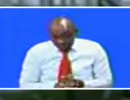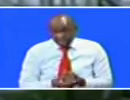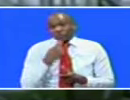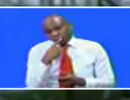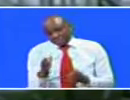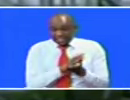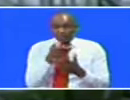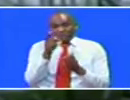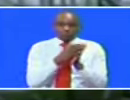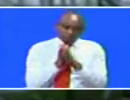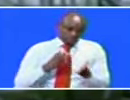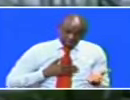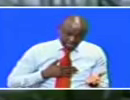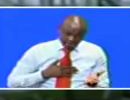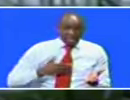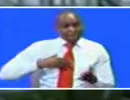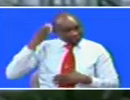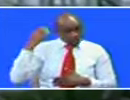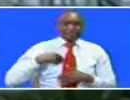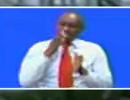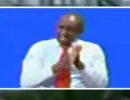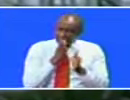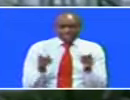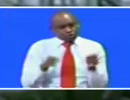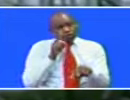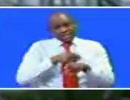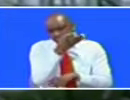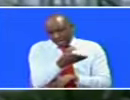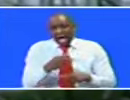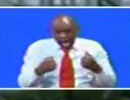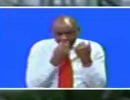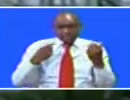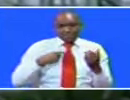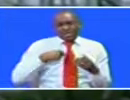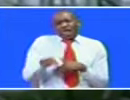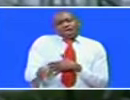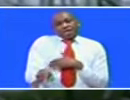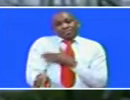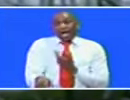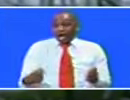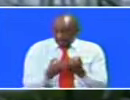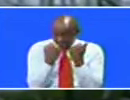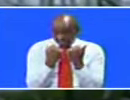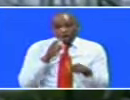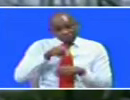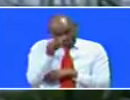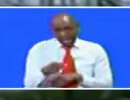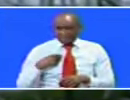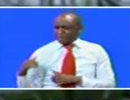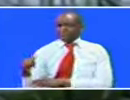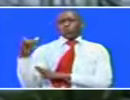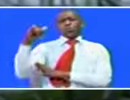journey. I was in Naivasha for a short break where I suddenly suffered a stroke, and I was airlifted